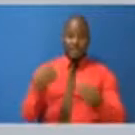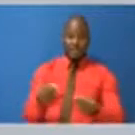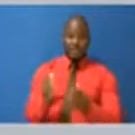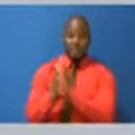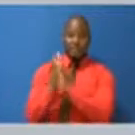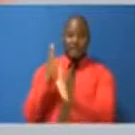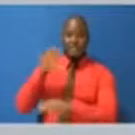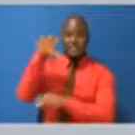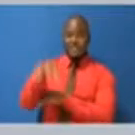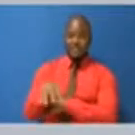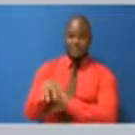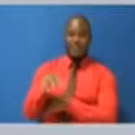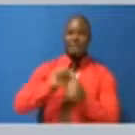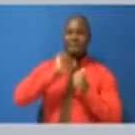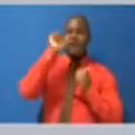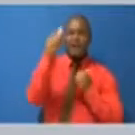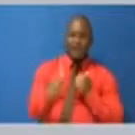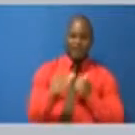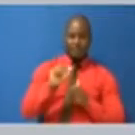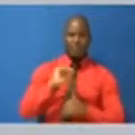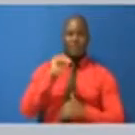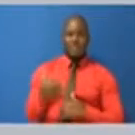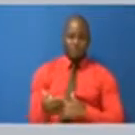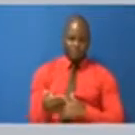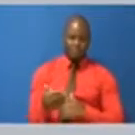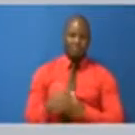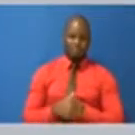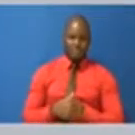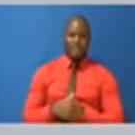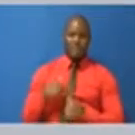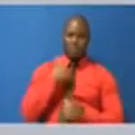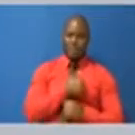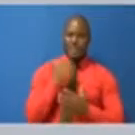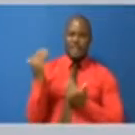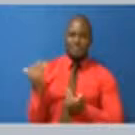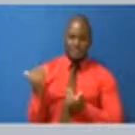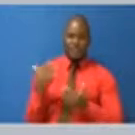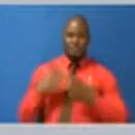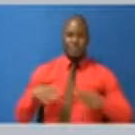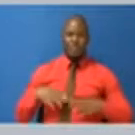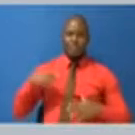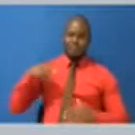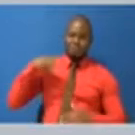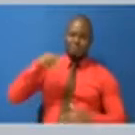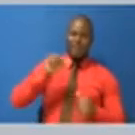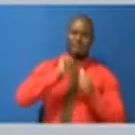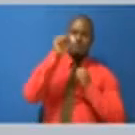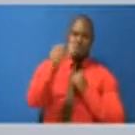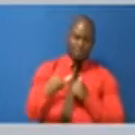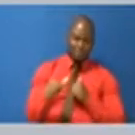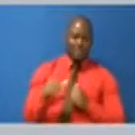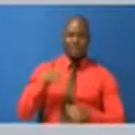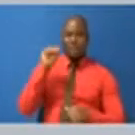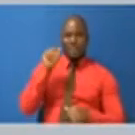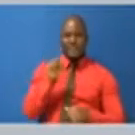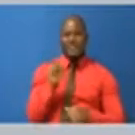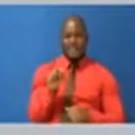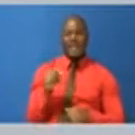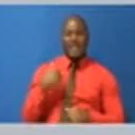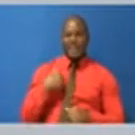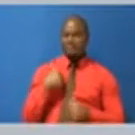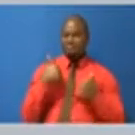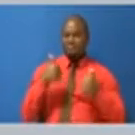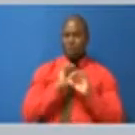the basket so far from town then we expect people to walk that distance i find that very